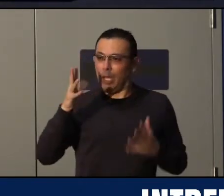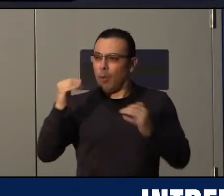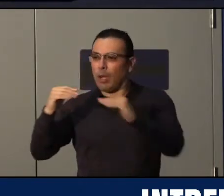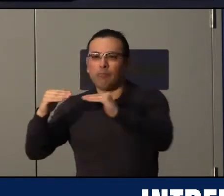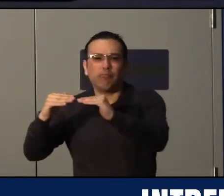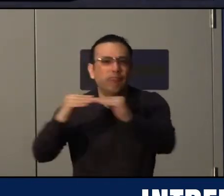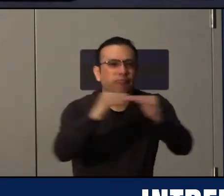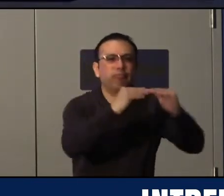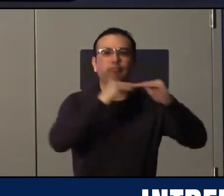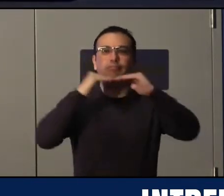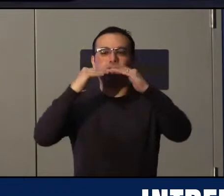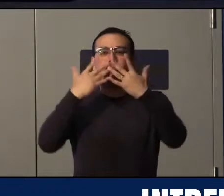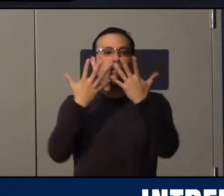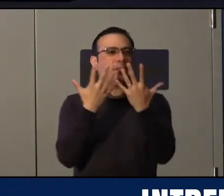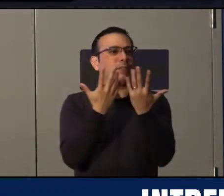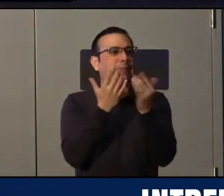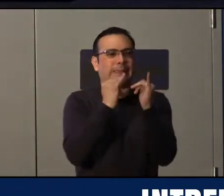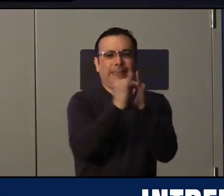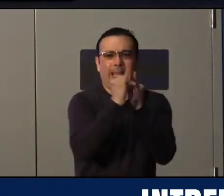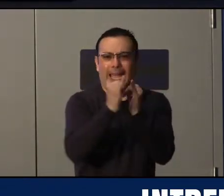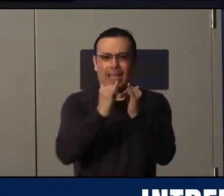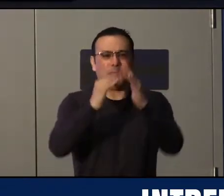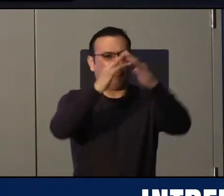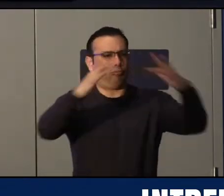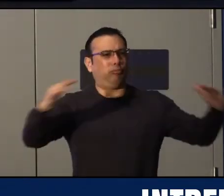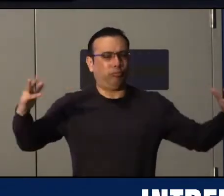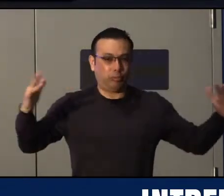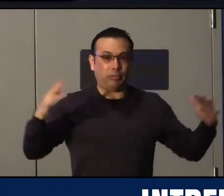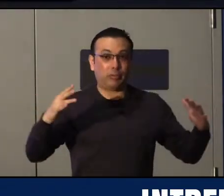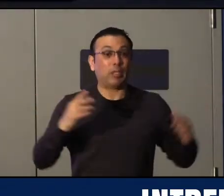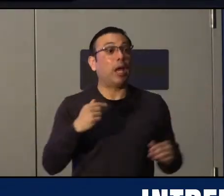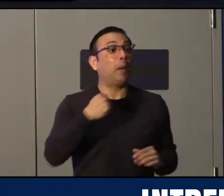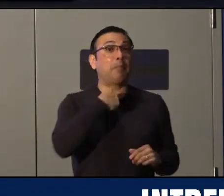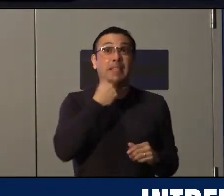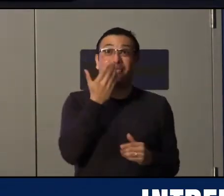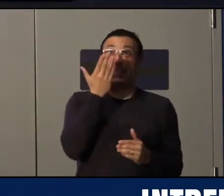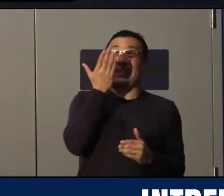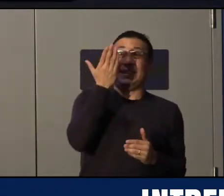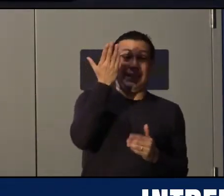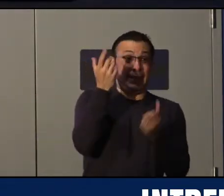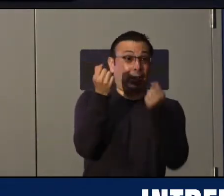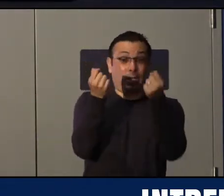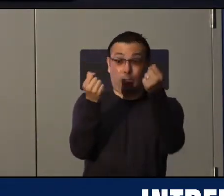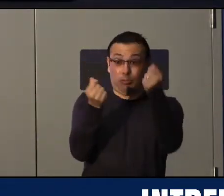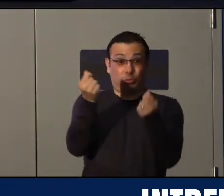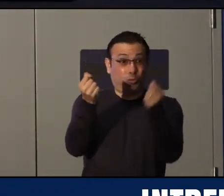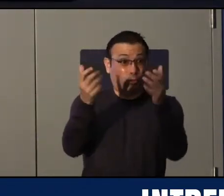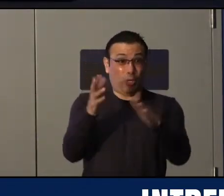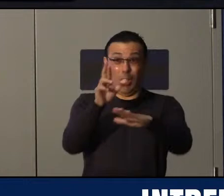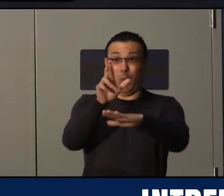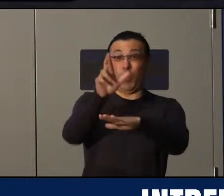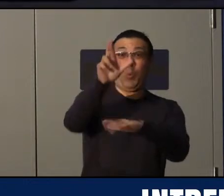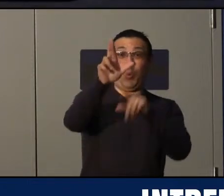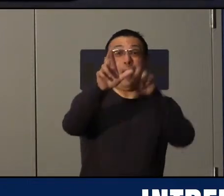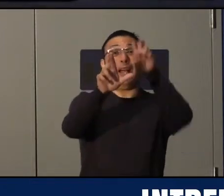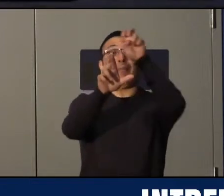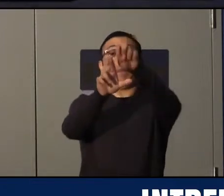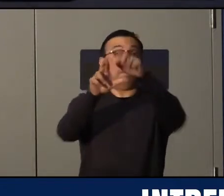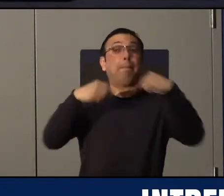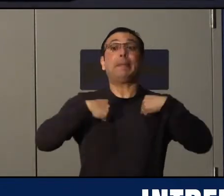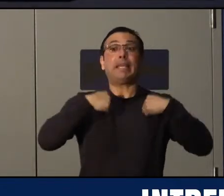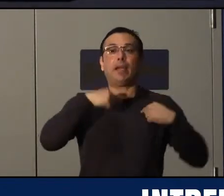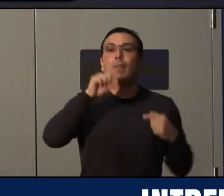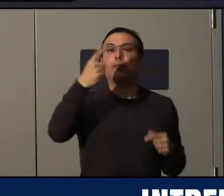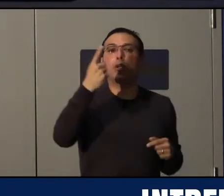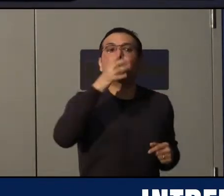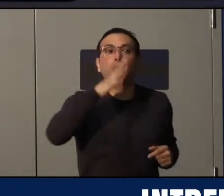Jedi space. I'm going to be the first Black female pilot of a spacecraft ever. And to me, that just